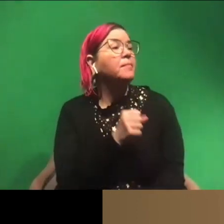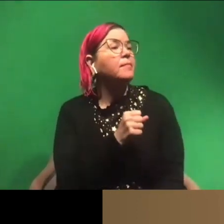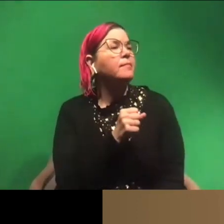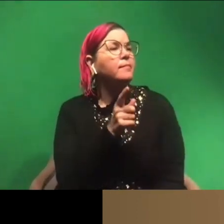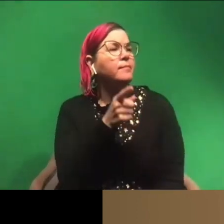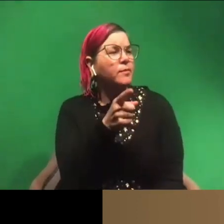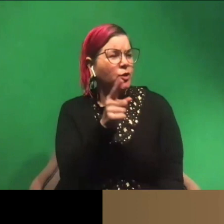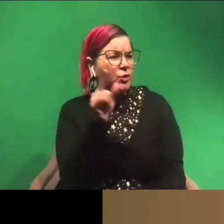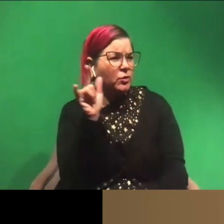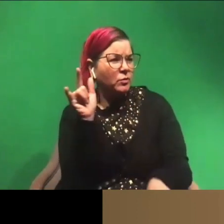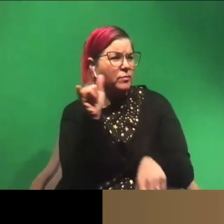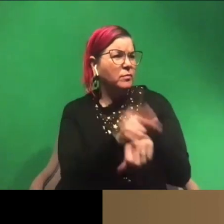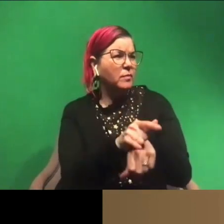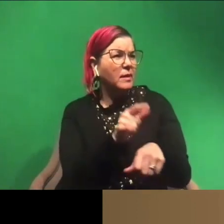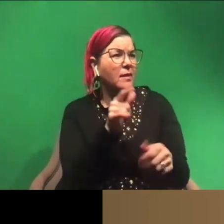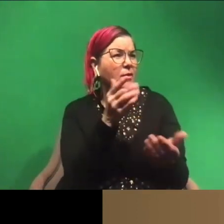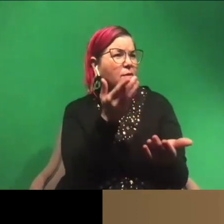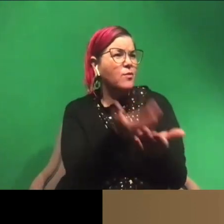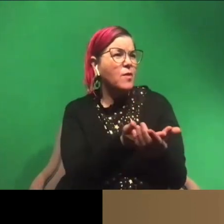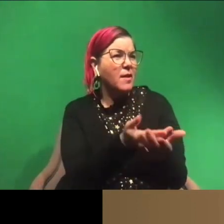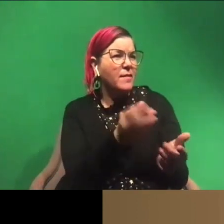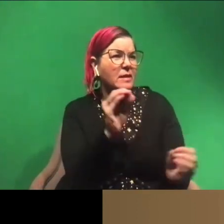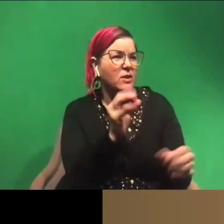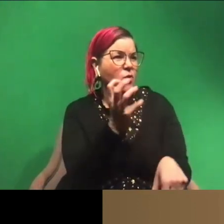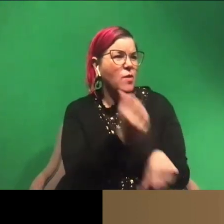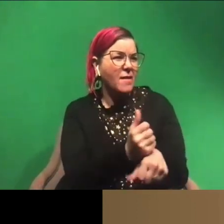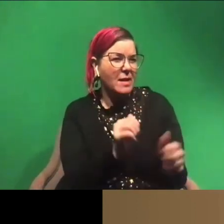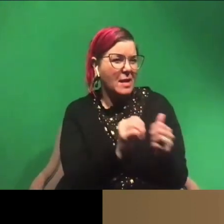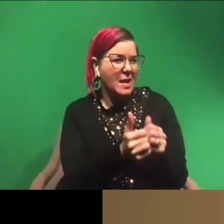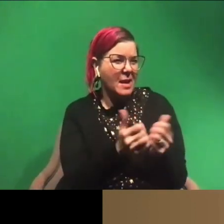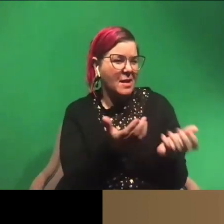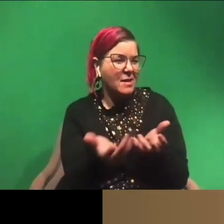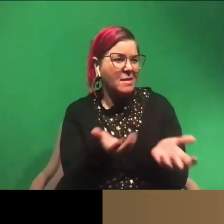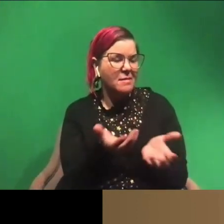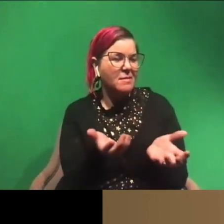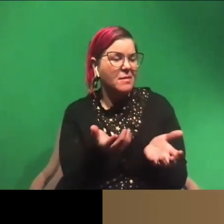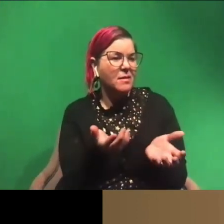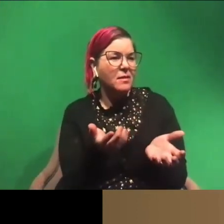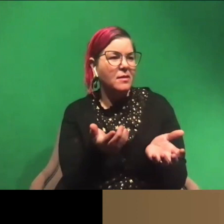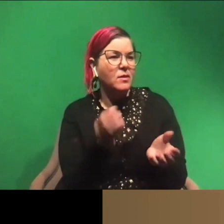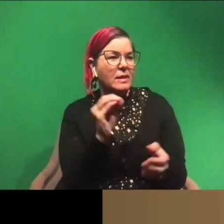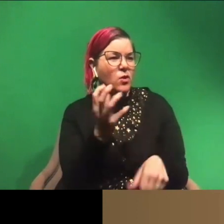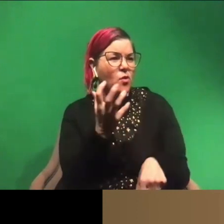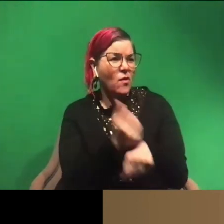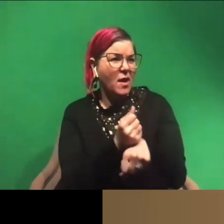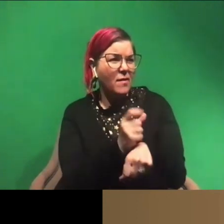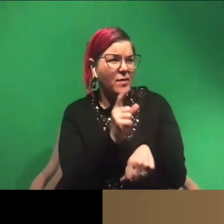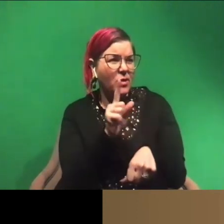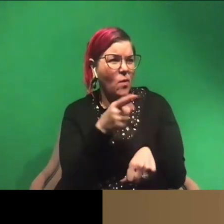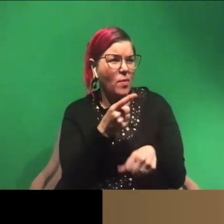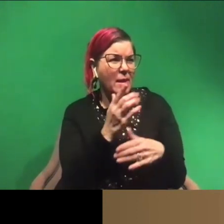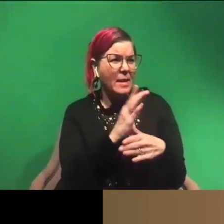you land a spaceship in zero gravity? Or is that like, or is zero gravity only when you're going in